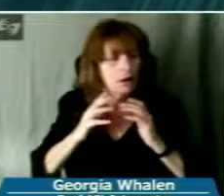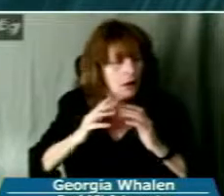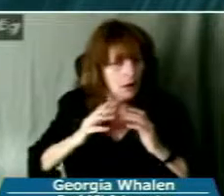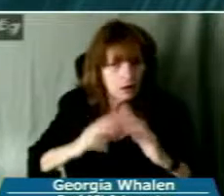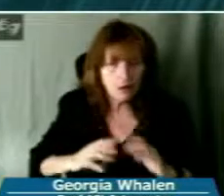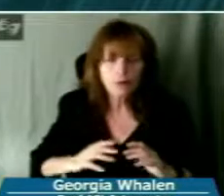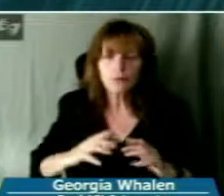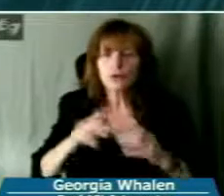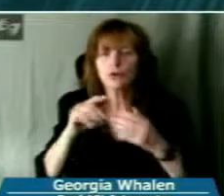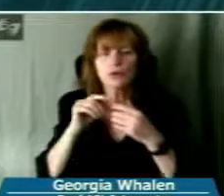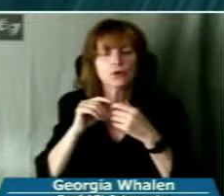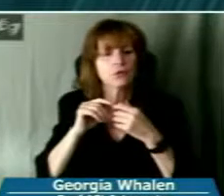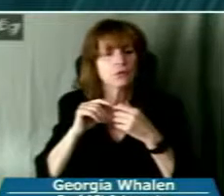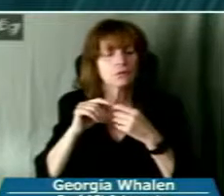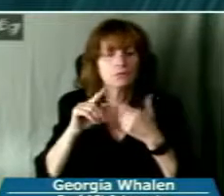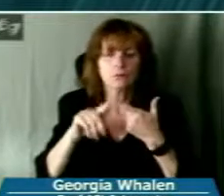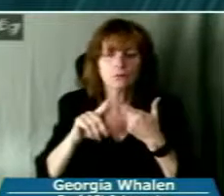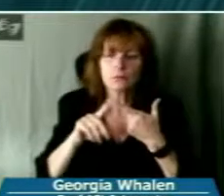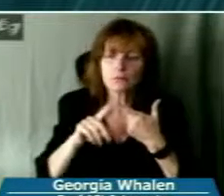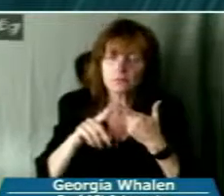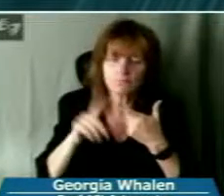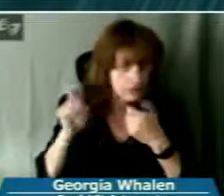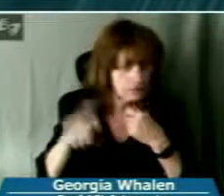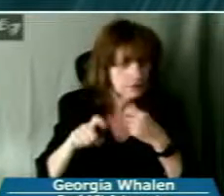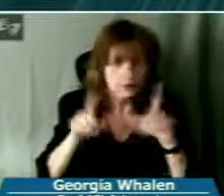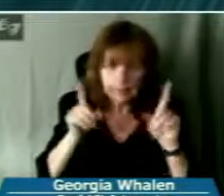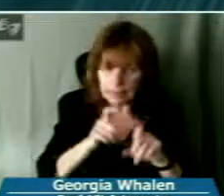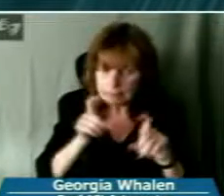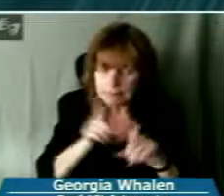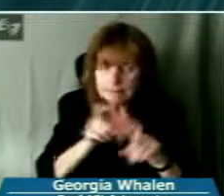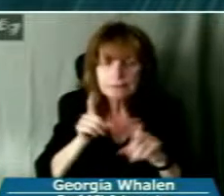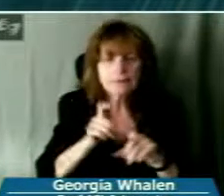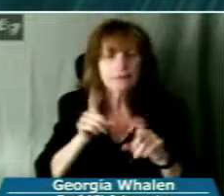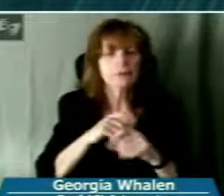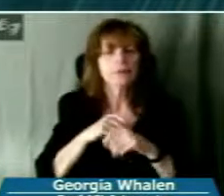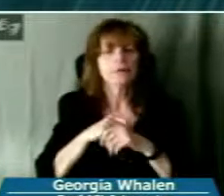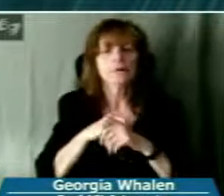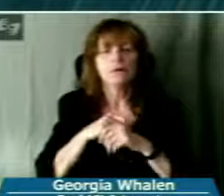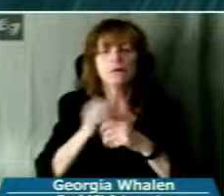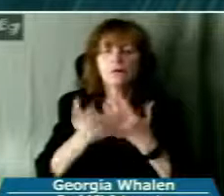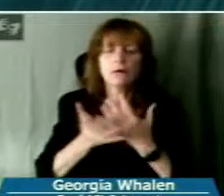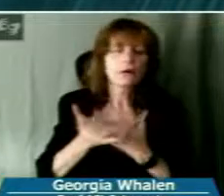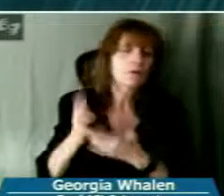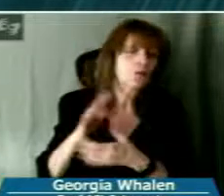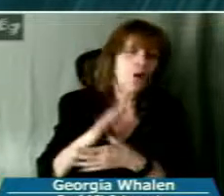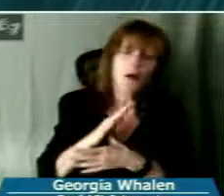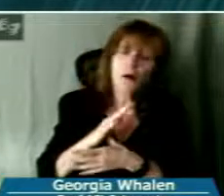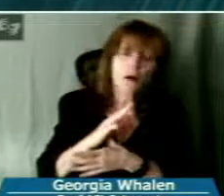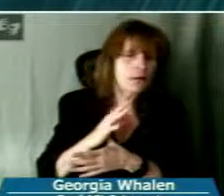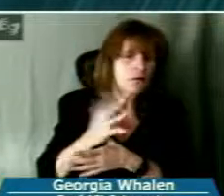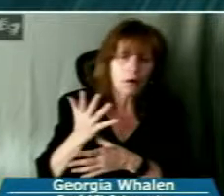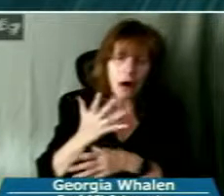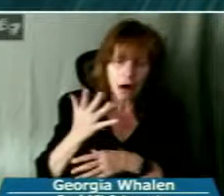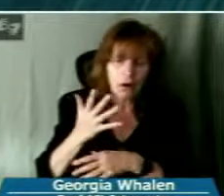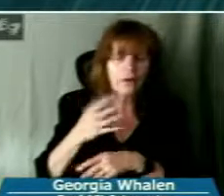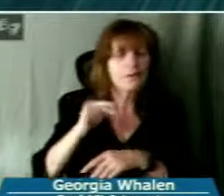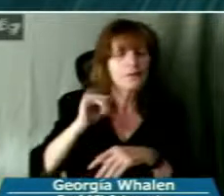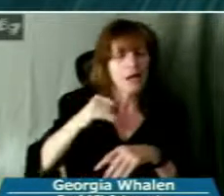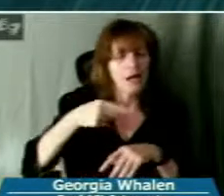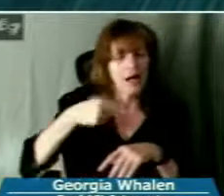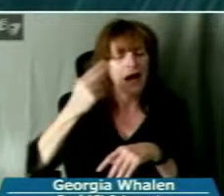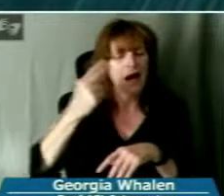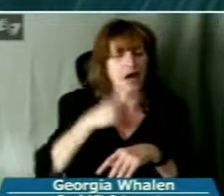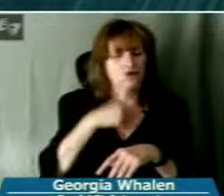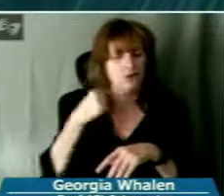homes, focusing first on those homes which are considered high risk, with a plan ultimately